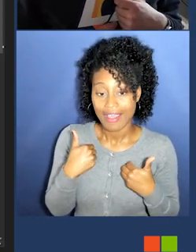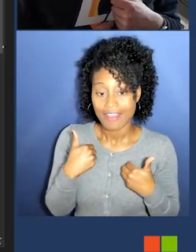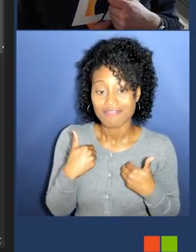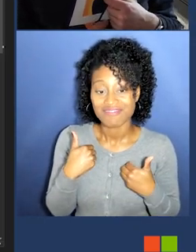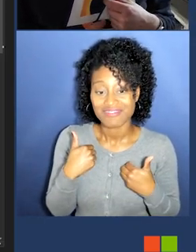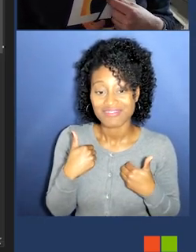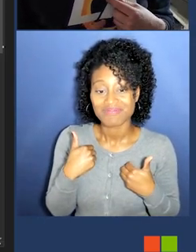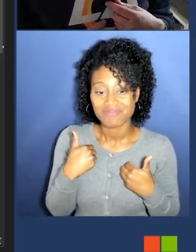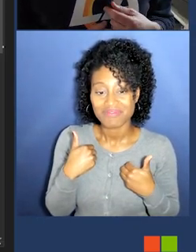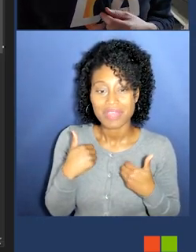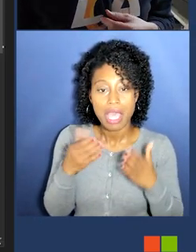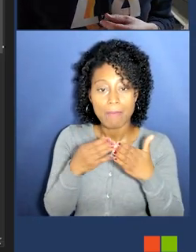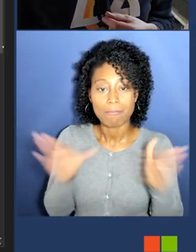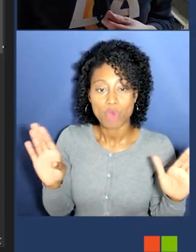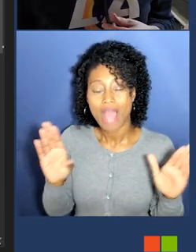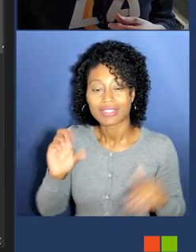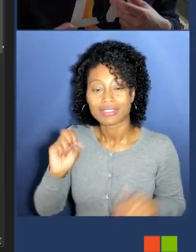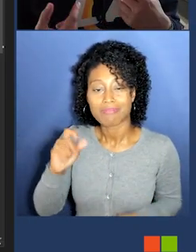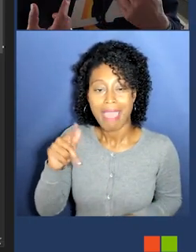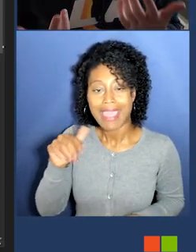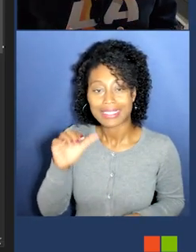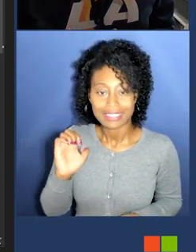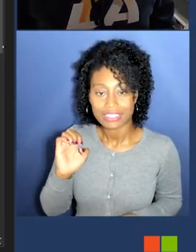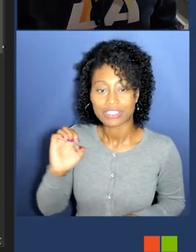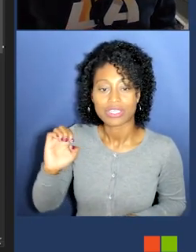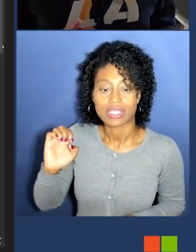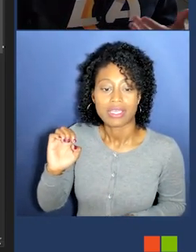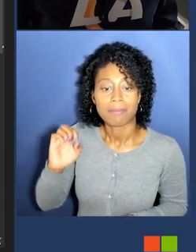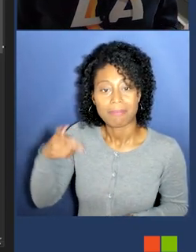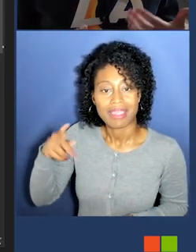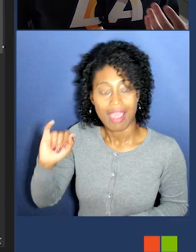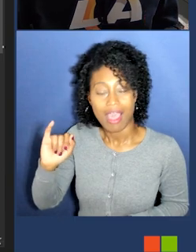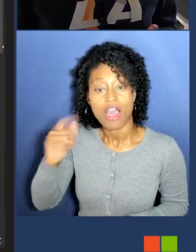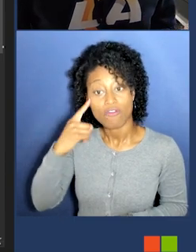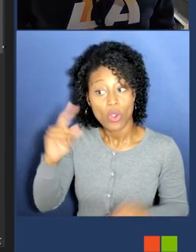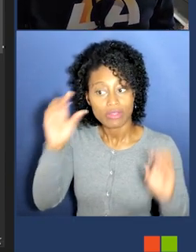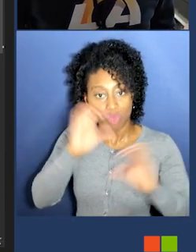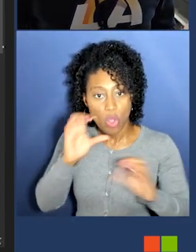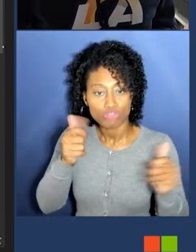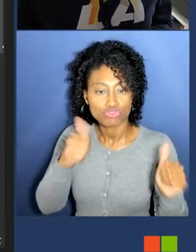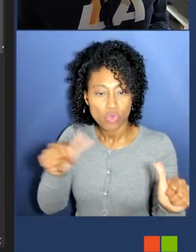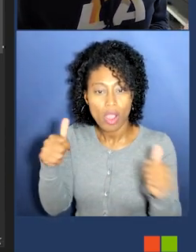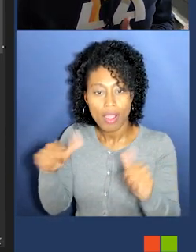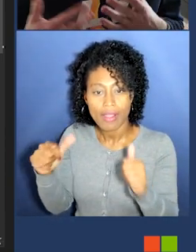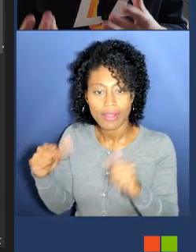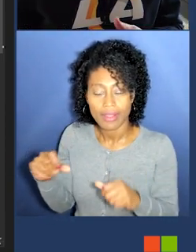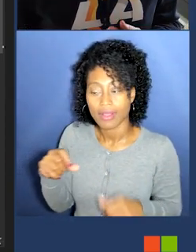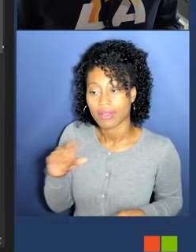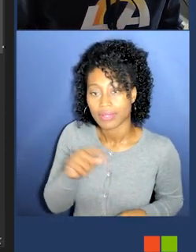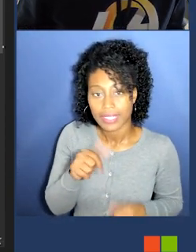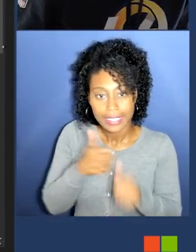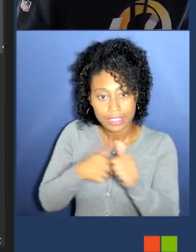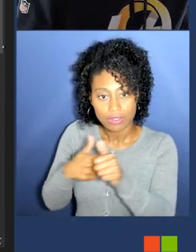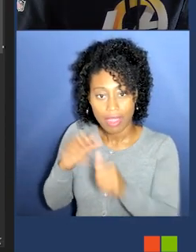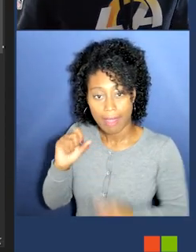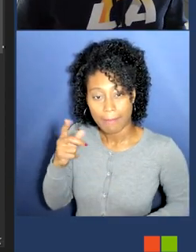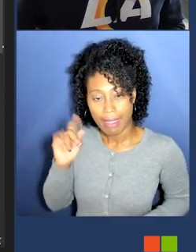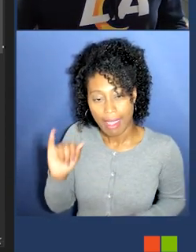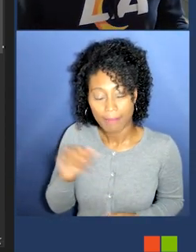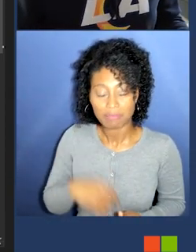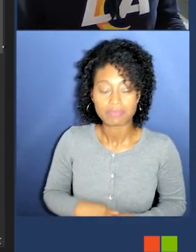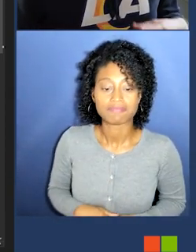a browser-based UI that lets you as a developer explore and try out the API. And I will show you